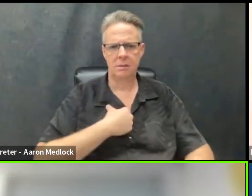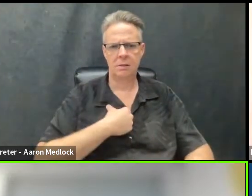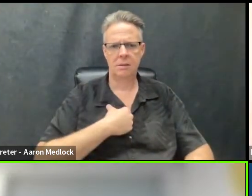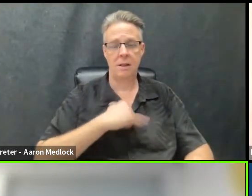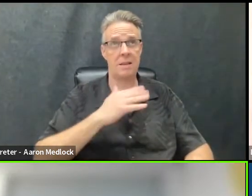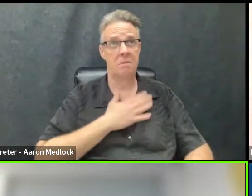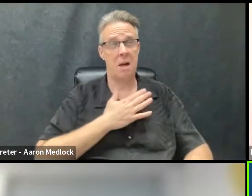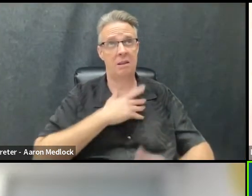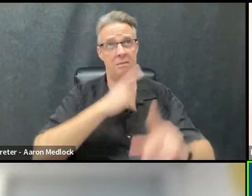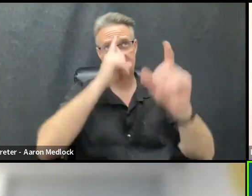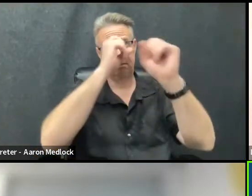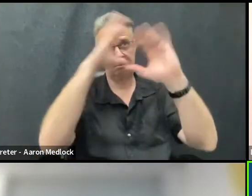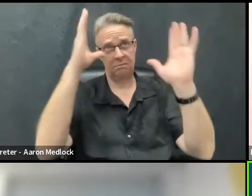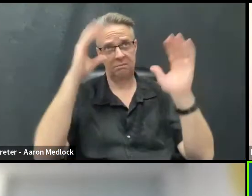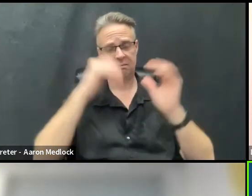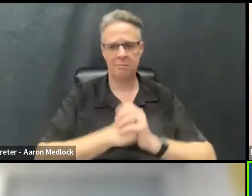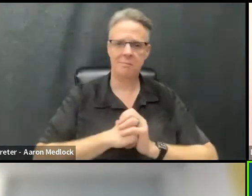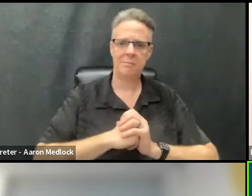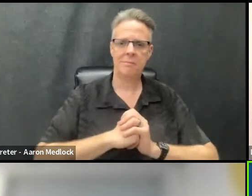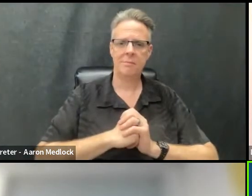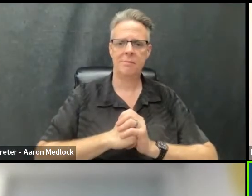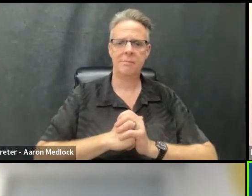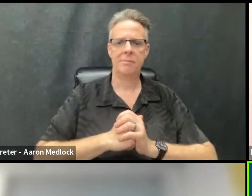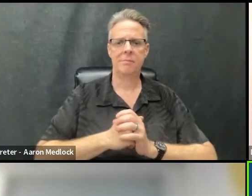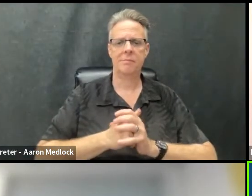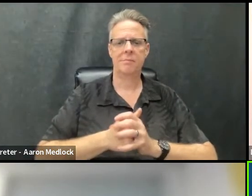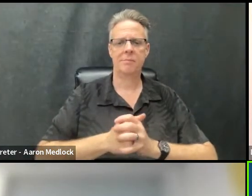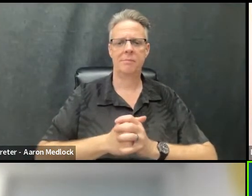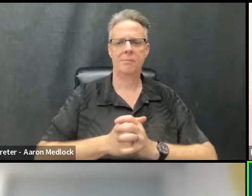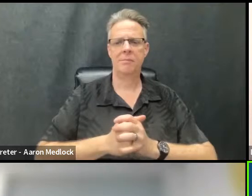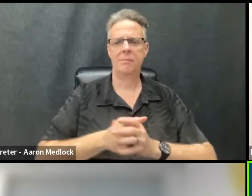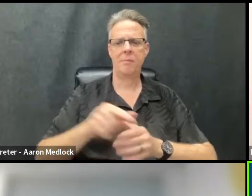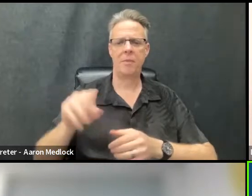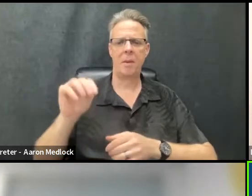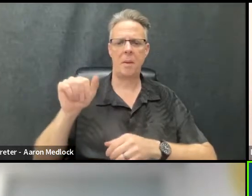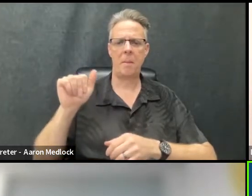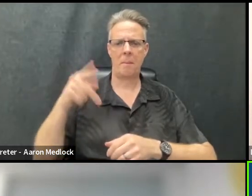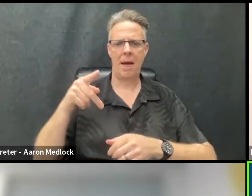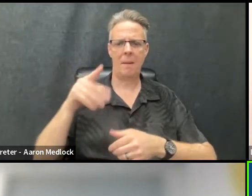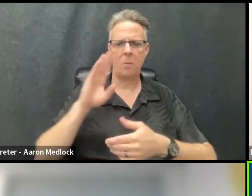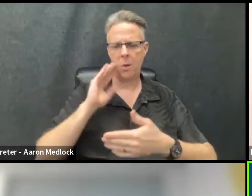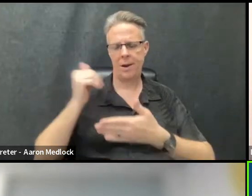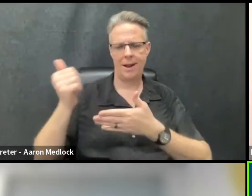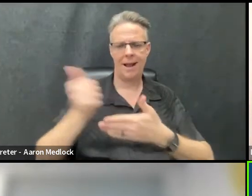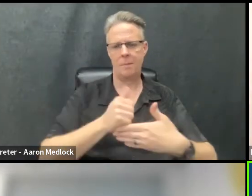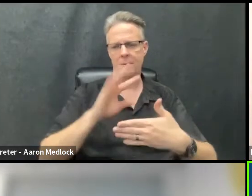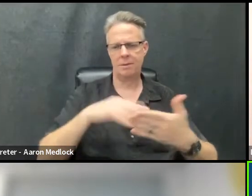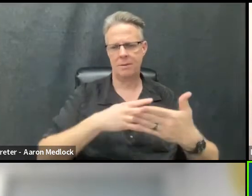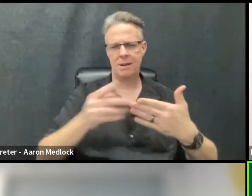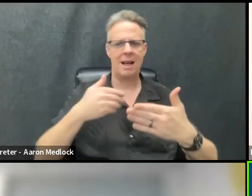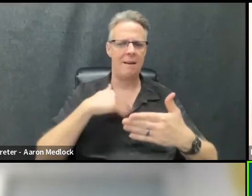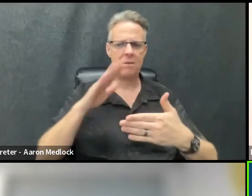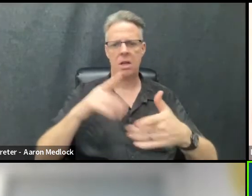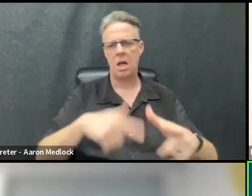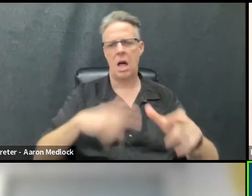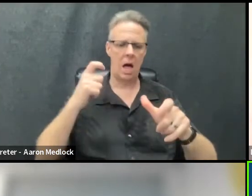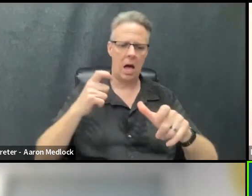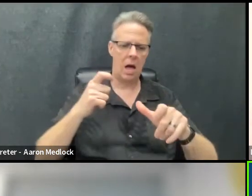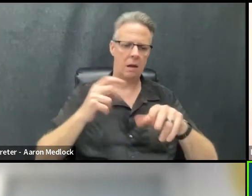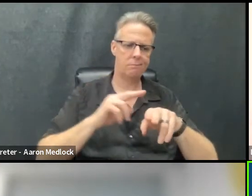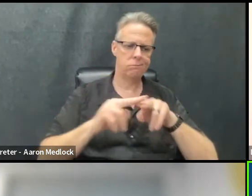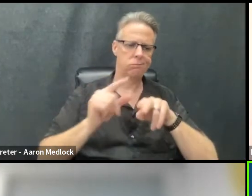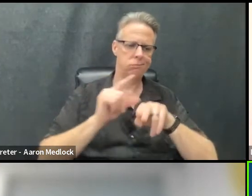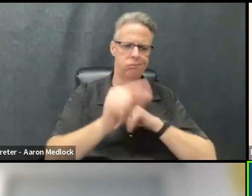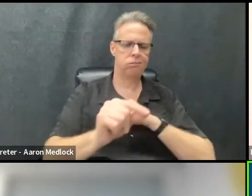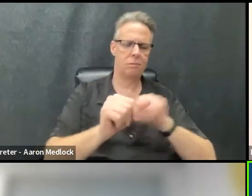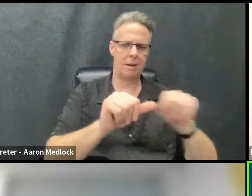think of. Yeah, so they're actually, again, a map would help us. They're kind of in their own high capacity transit corridor, Bill. So they kind